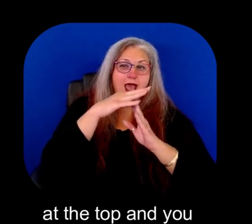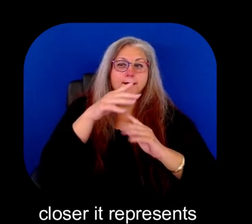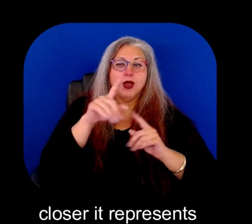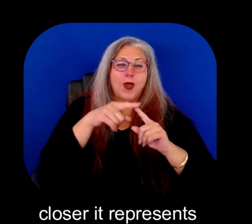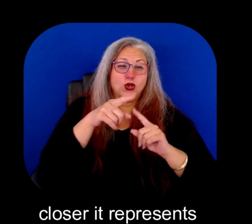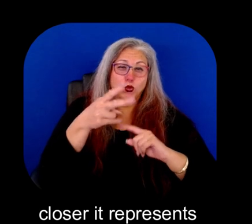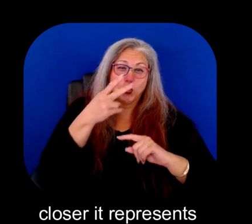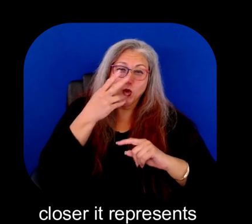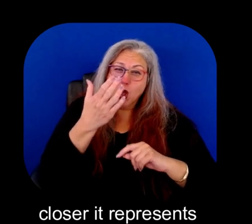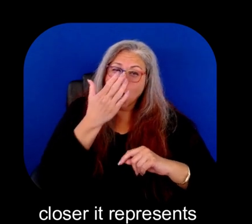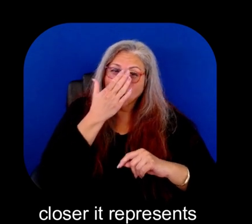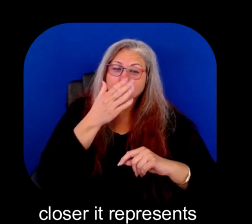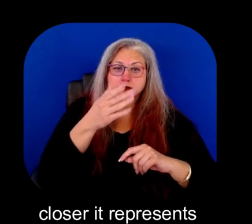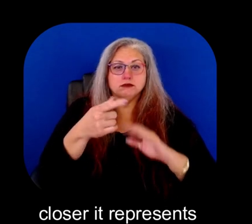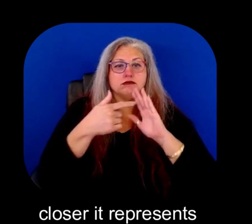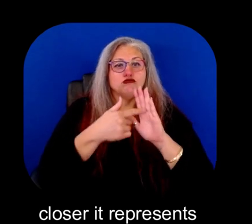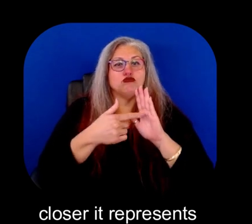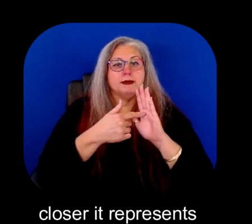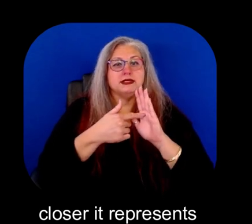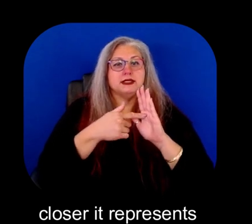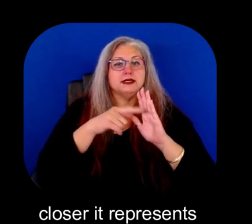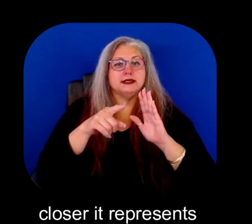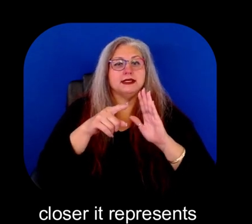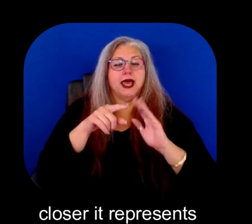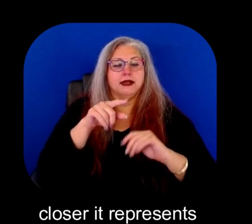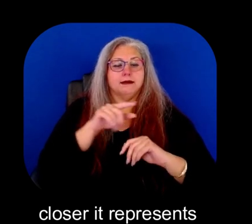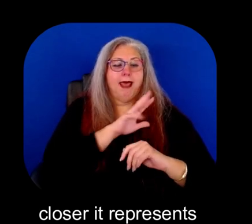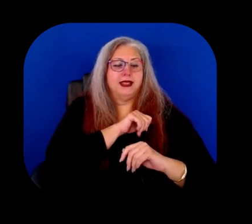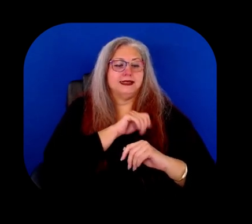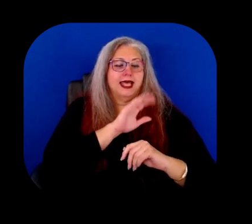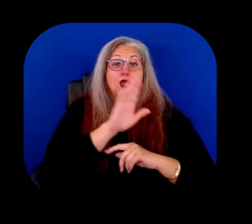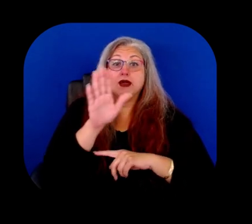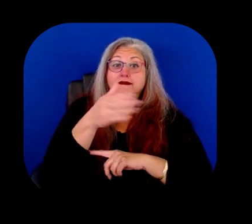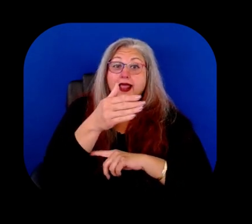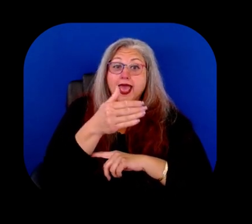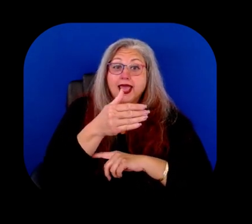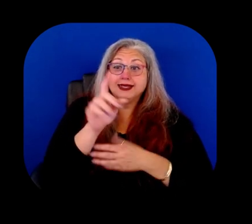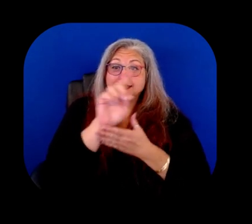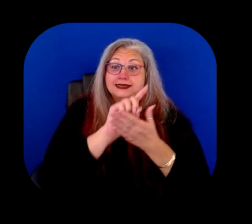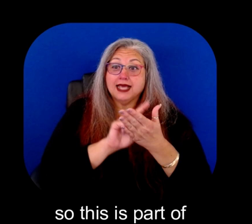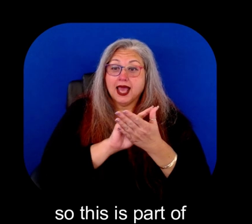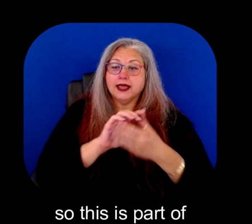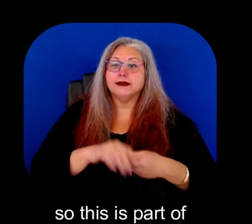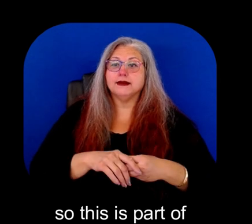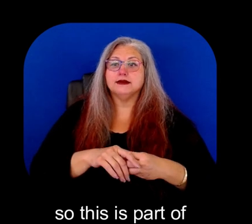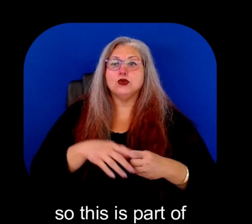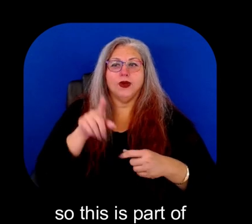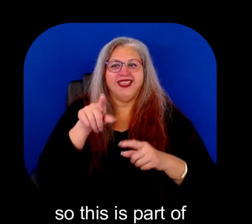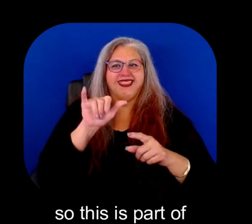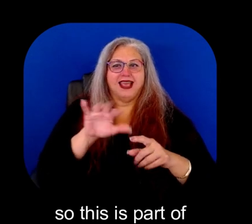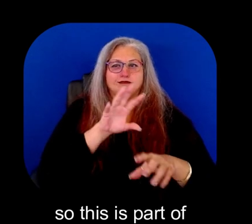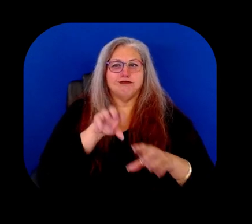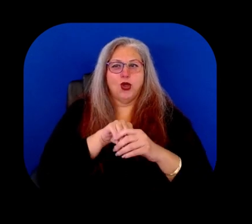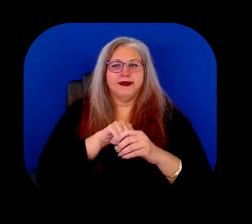if you look closer, it represents the Palestinian flag design. So this is part